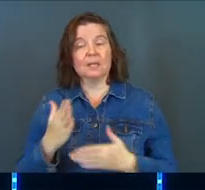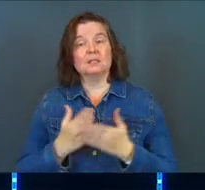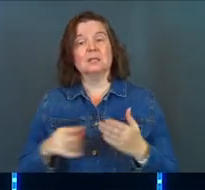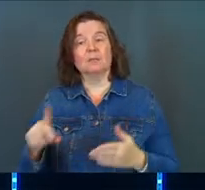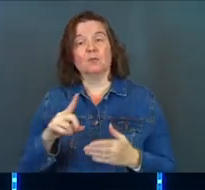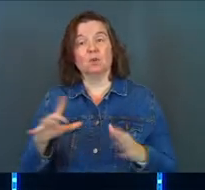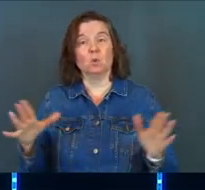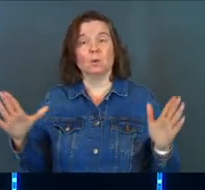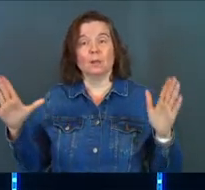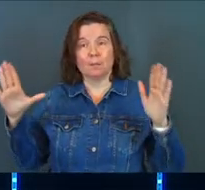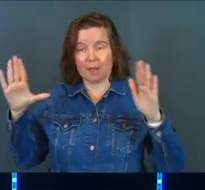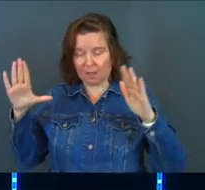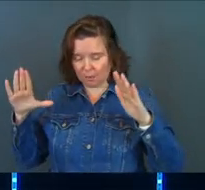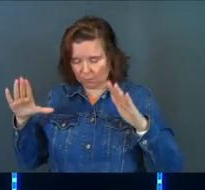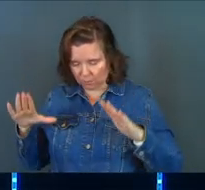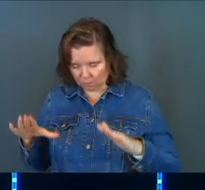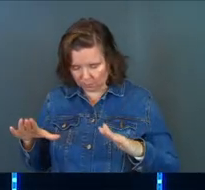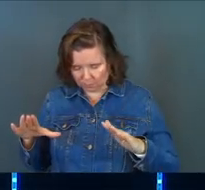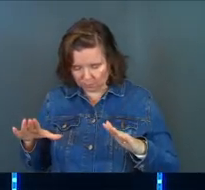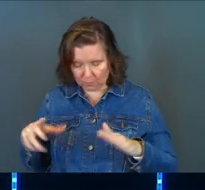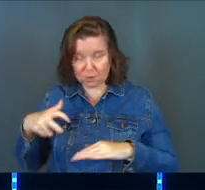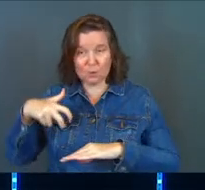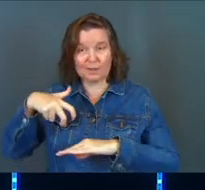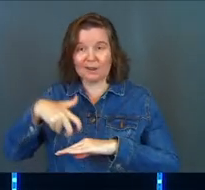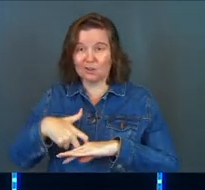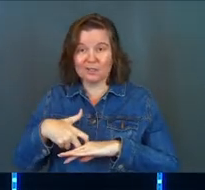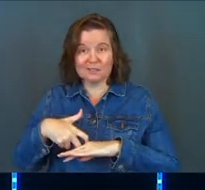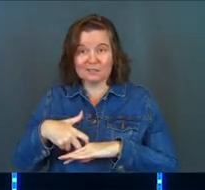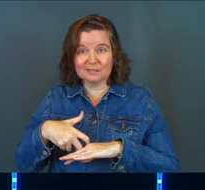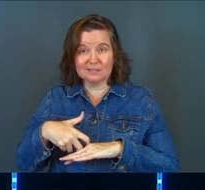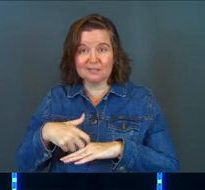Some of you are going to bow. You're going to get on your knees.